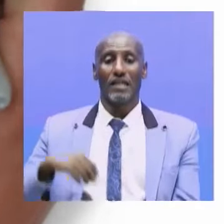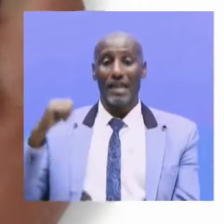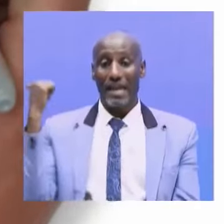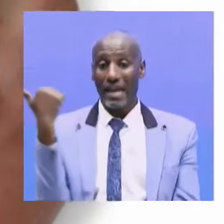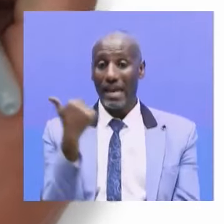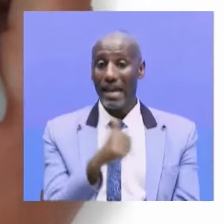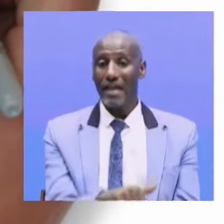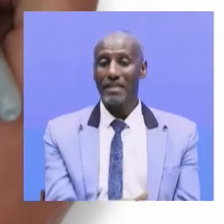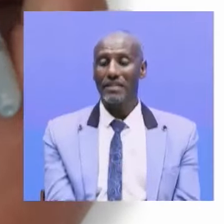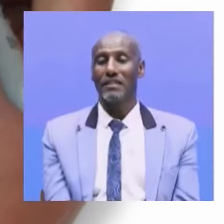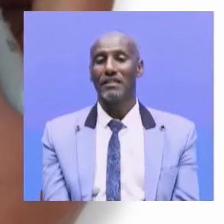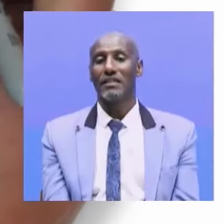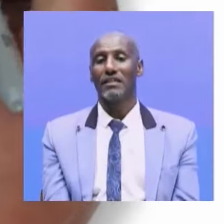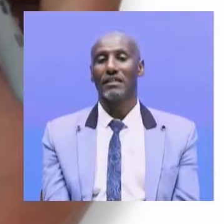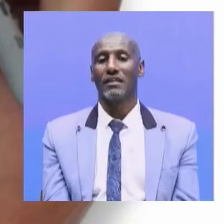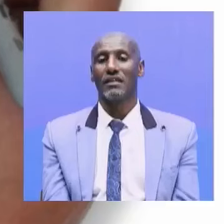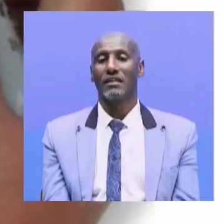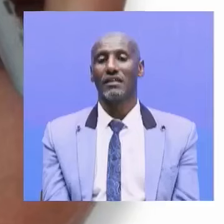any